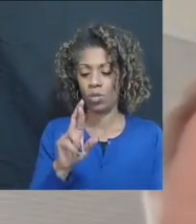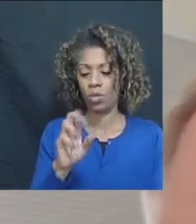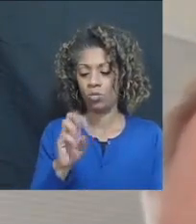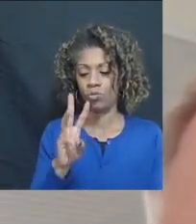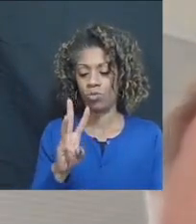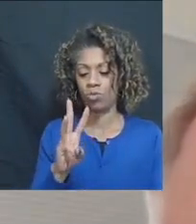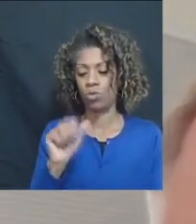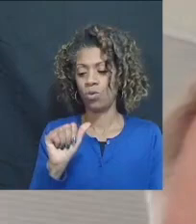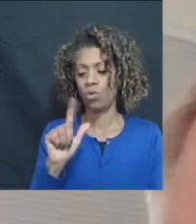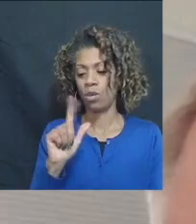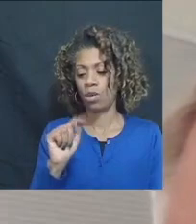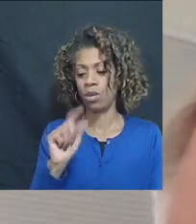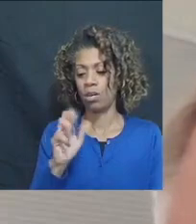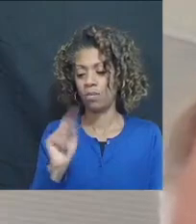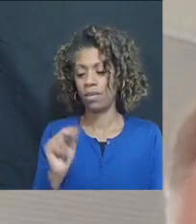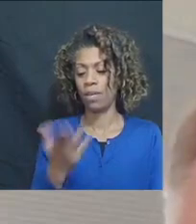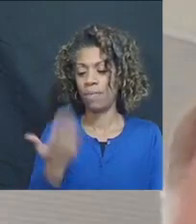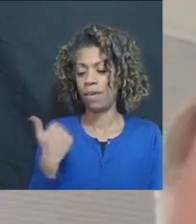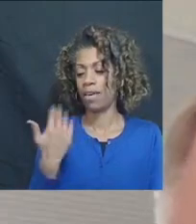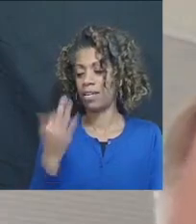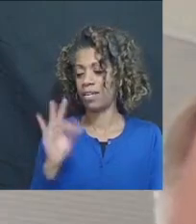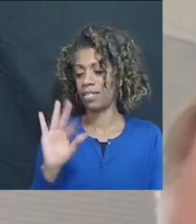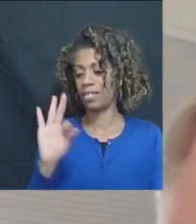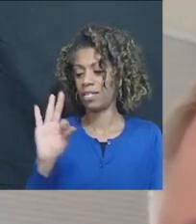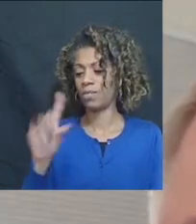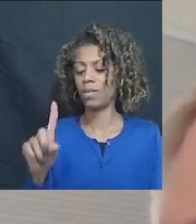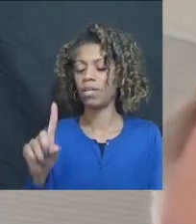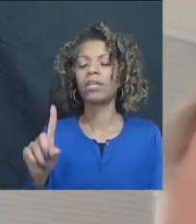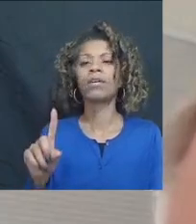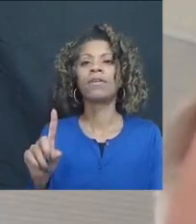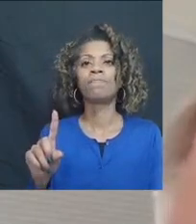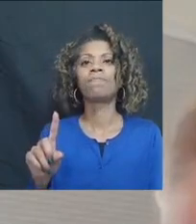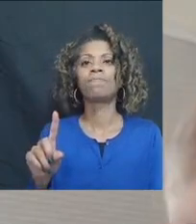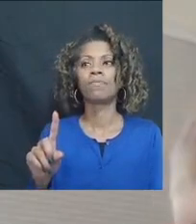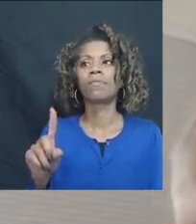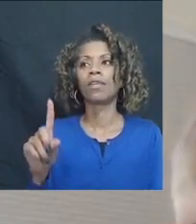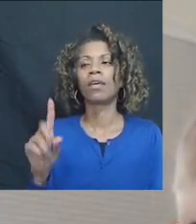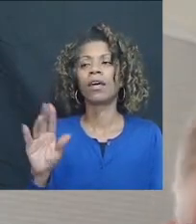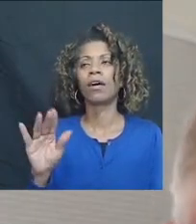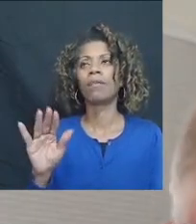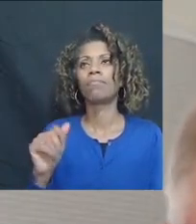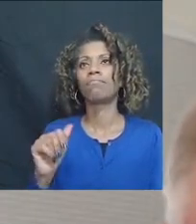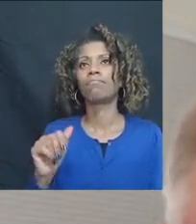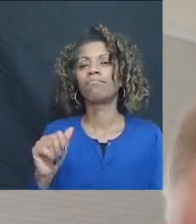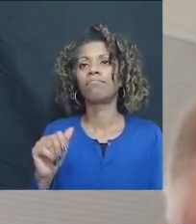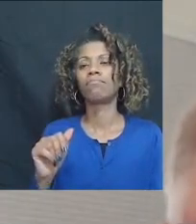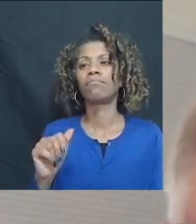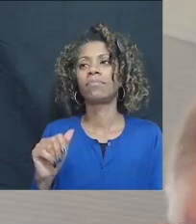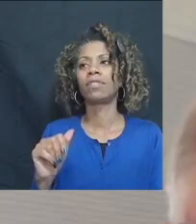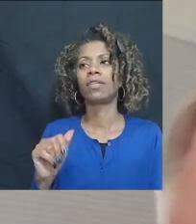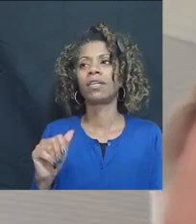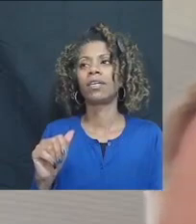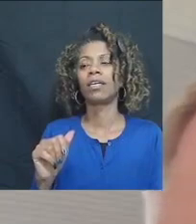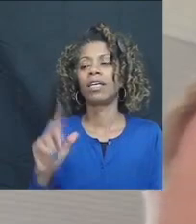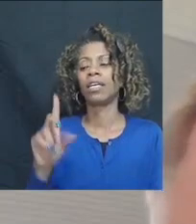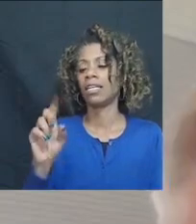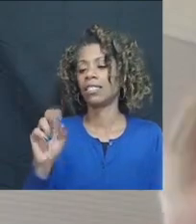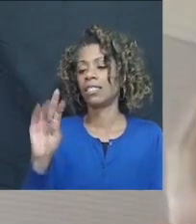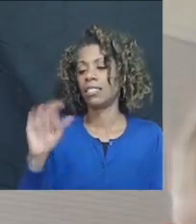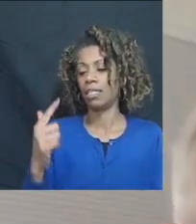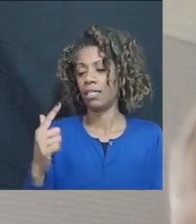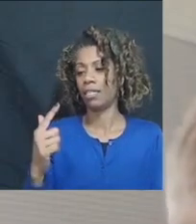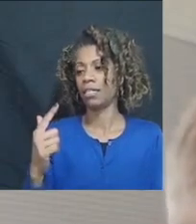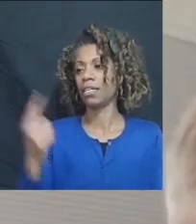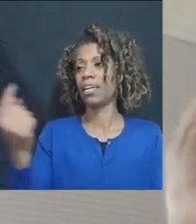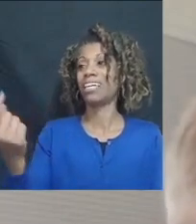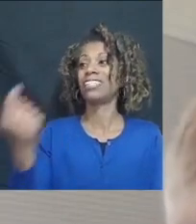Services Commissioner in the great state of New Jersey under Governor Tom Kaine, he had just come in to the Kaiser Family Foundation